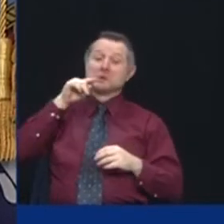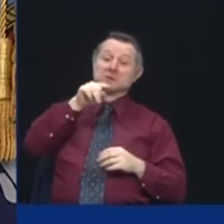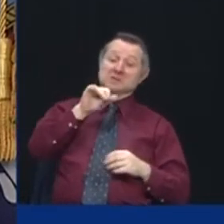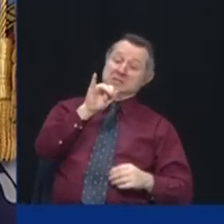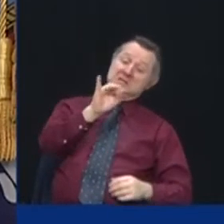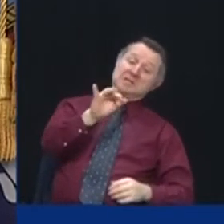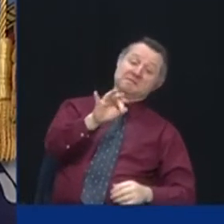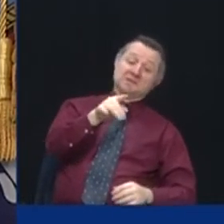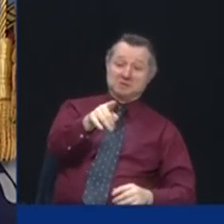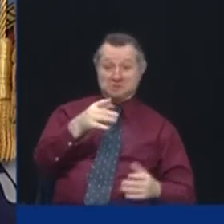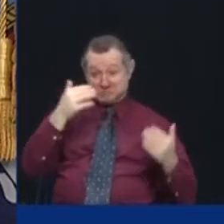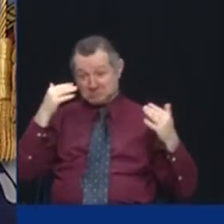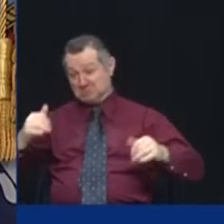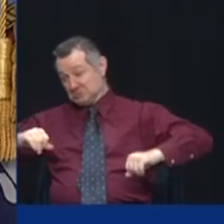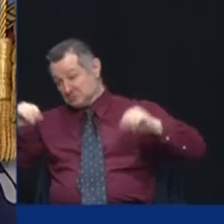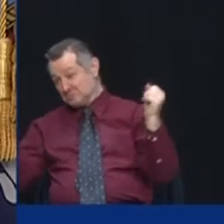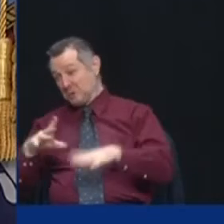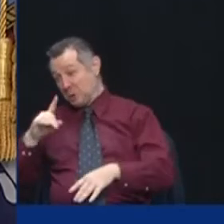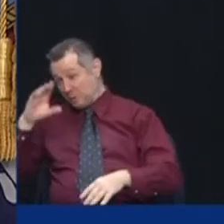100% vaccinated.